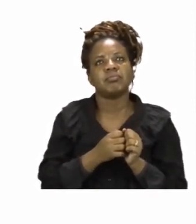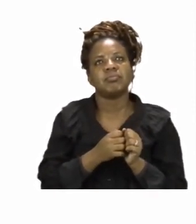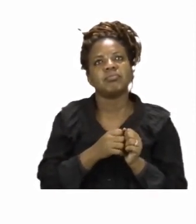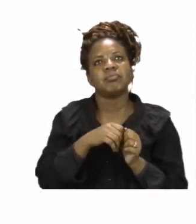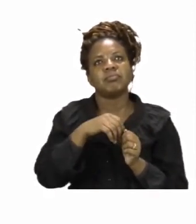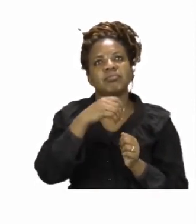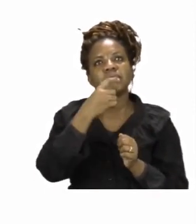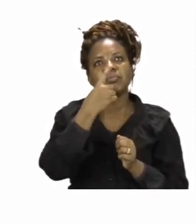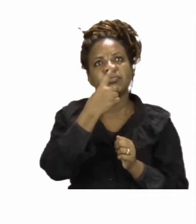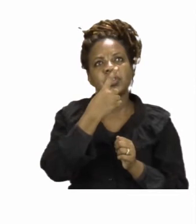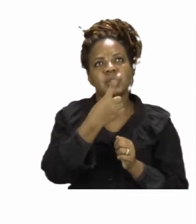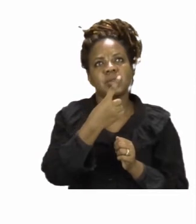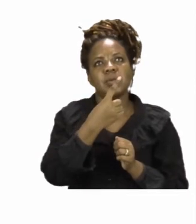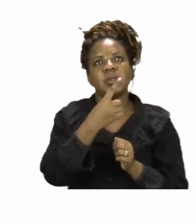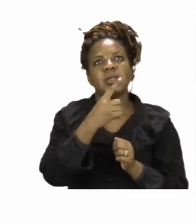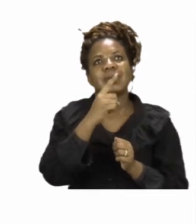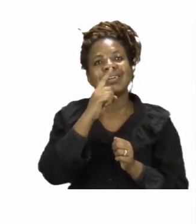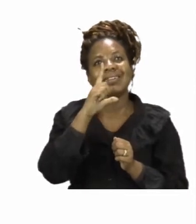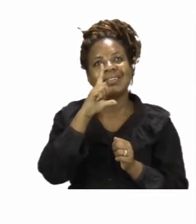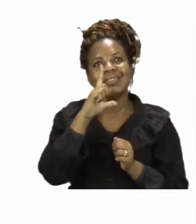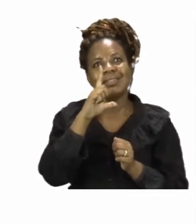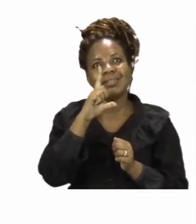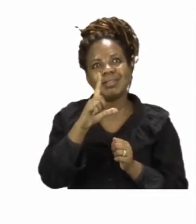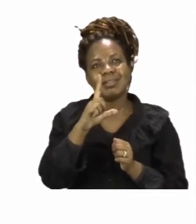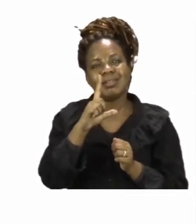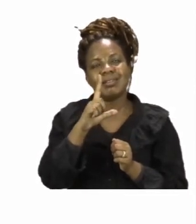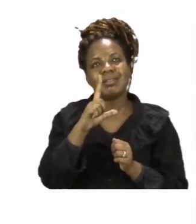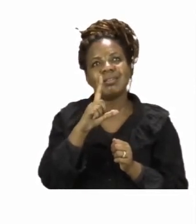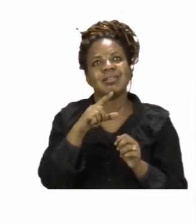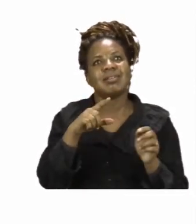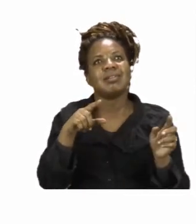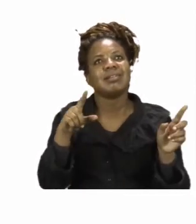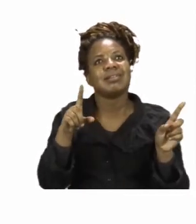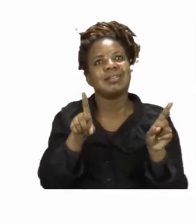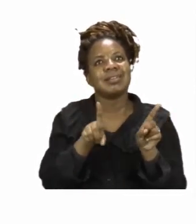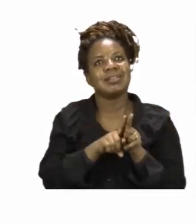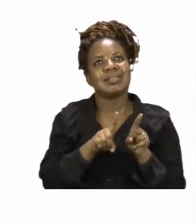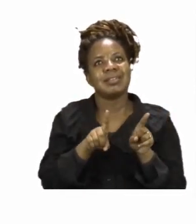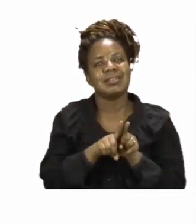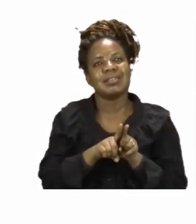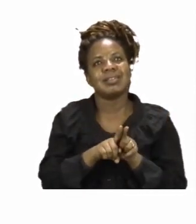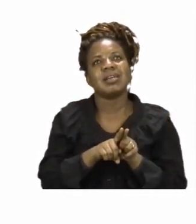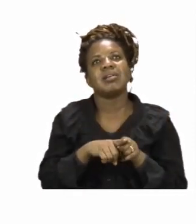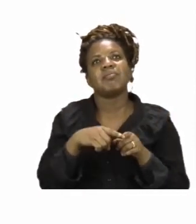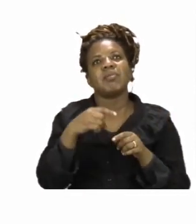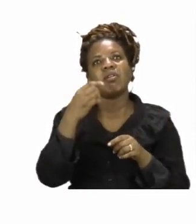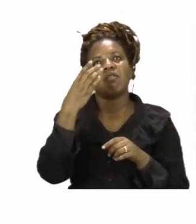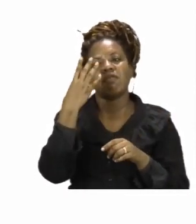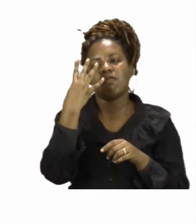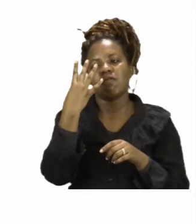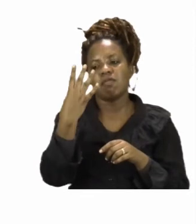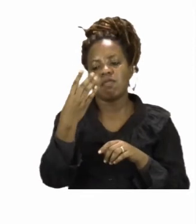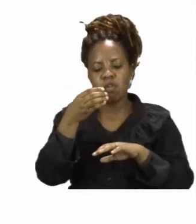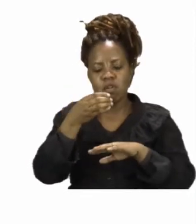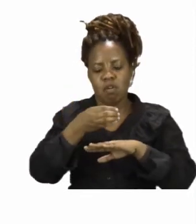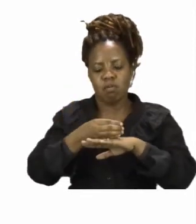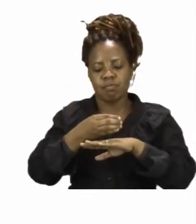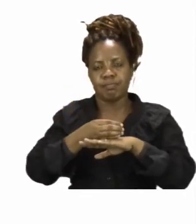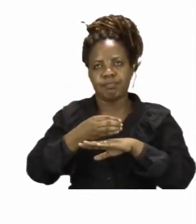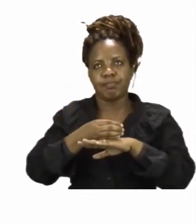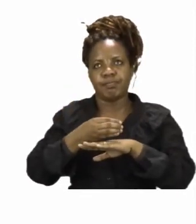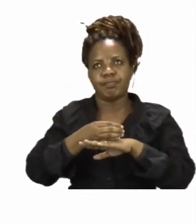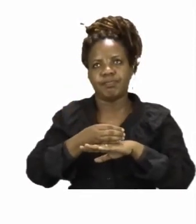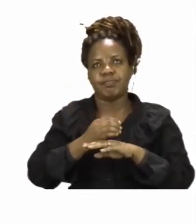as 1/4 or 4 cups. So 1 quart, which